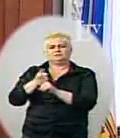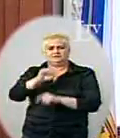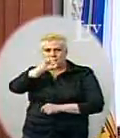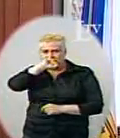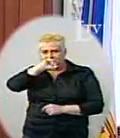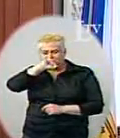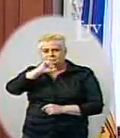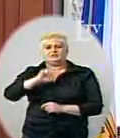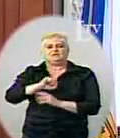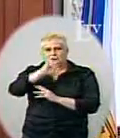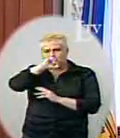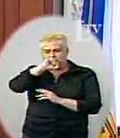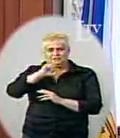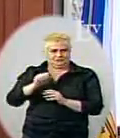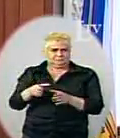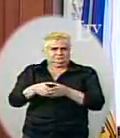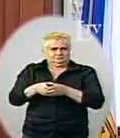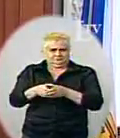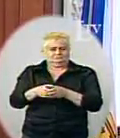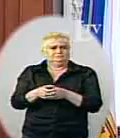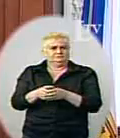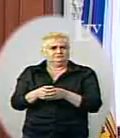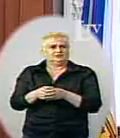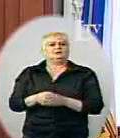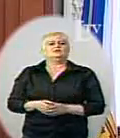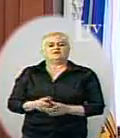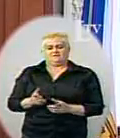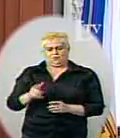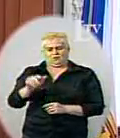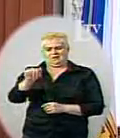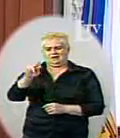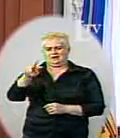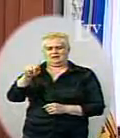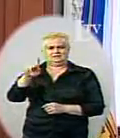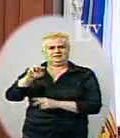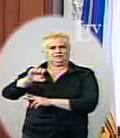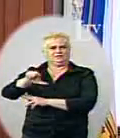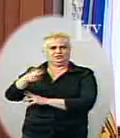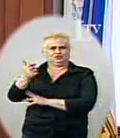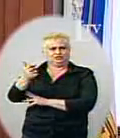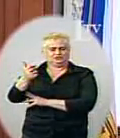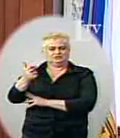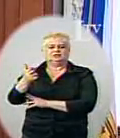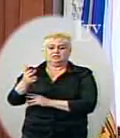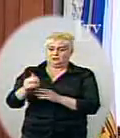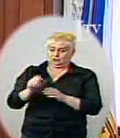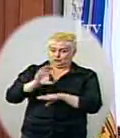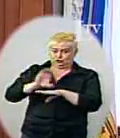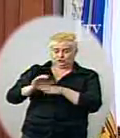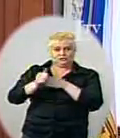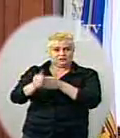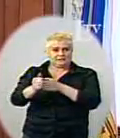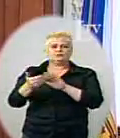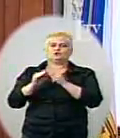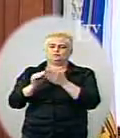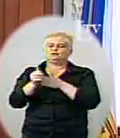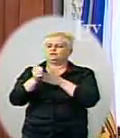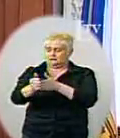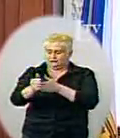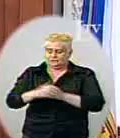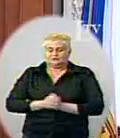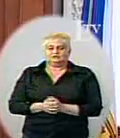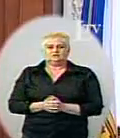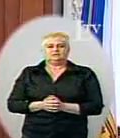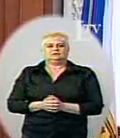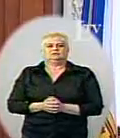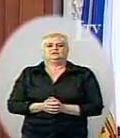Emeritus of the Diocese of Antigonish, a leader in his church and in his community. Cape Breton